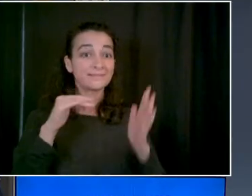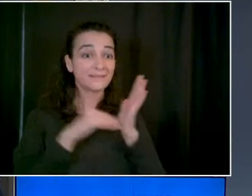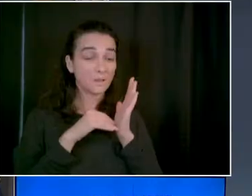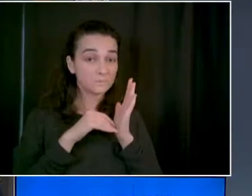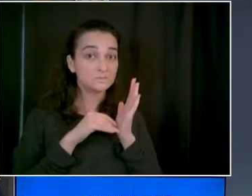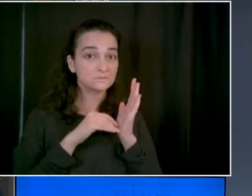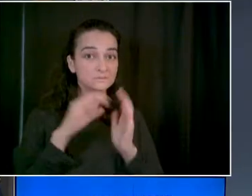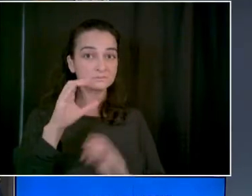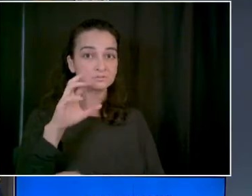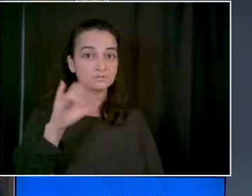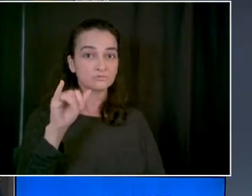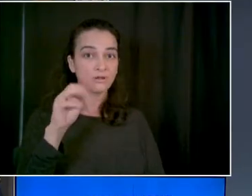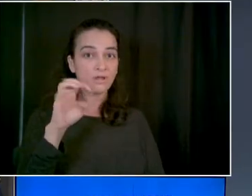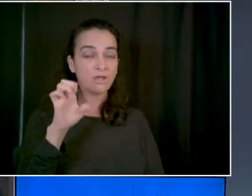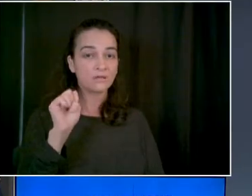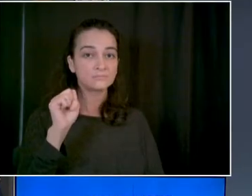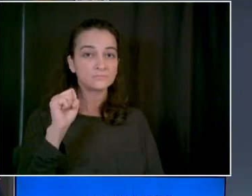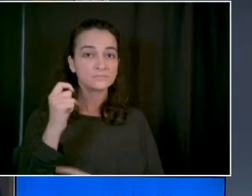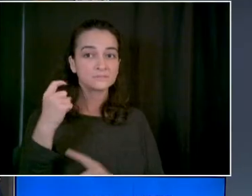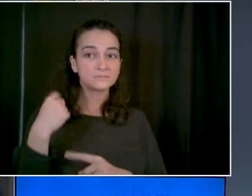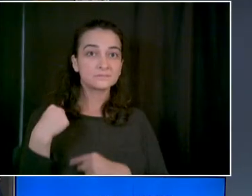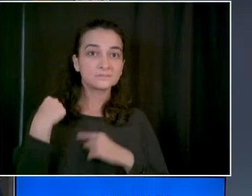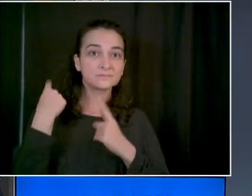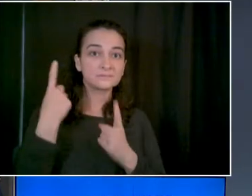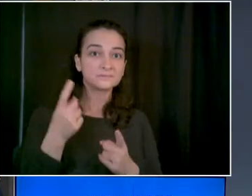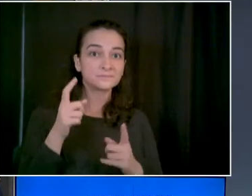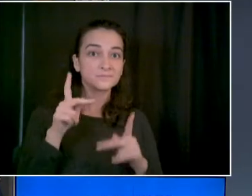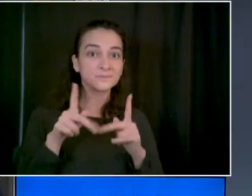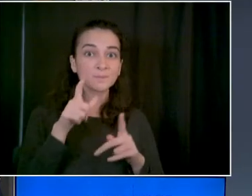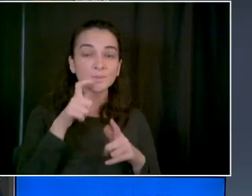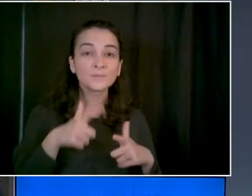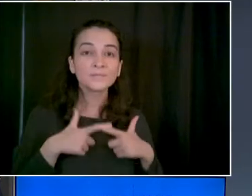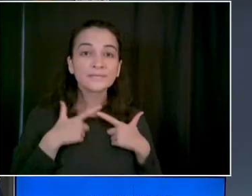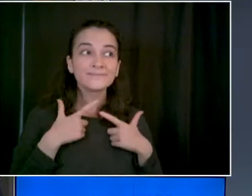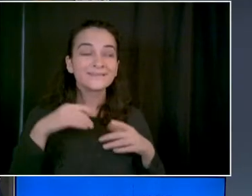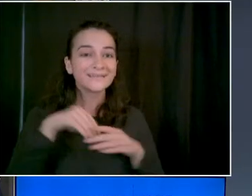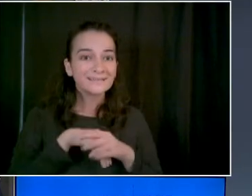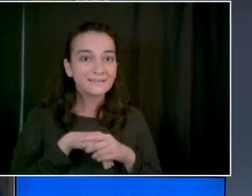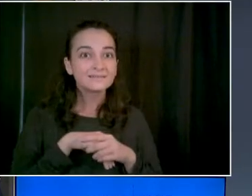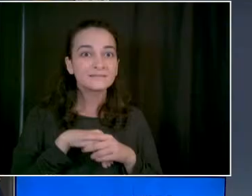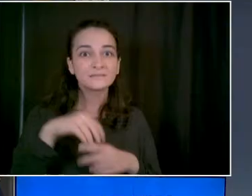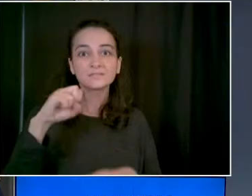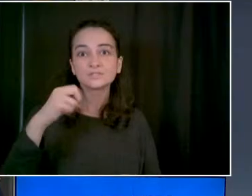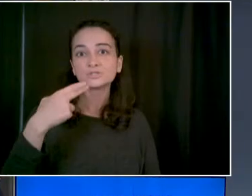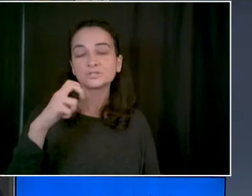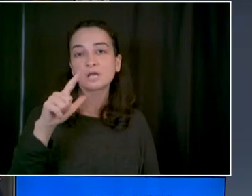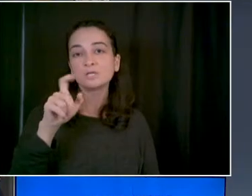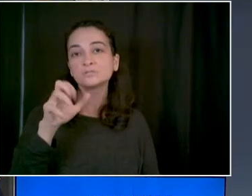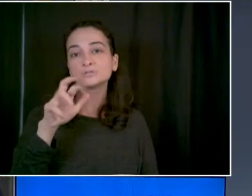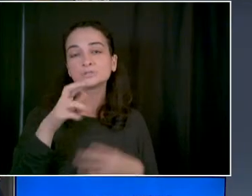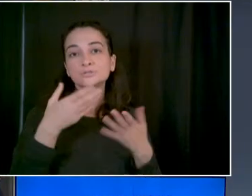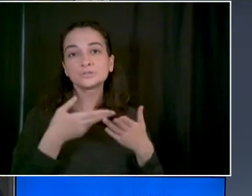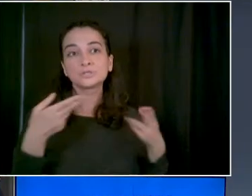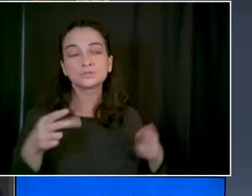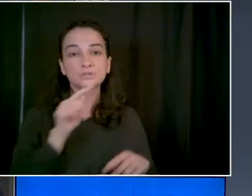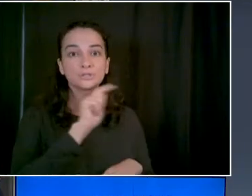about like a 2-year period. I'm just wondering, like, what kind of tracking, I know you guys can't ask people's documented status, but